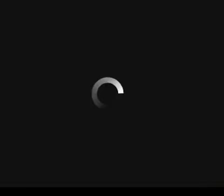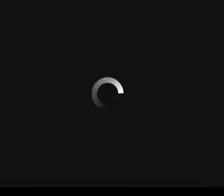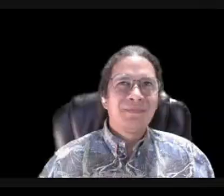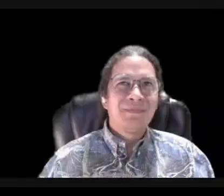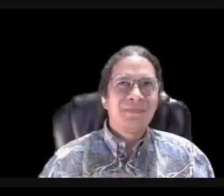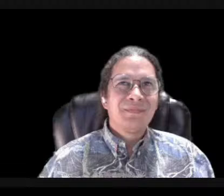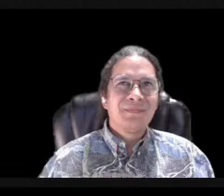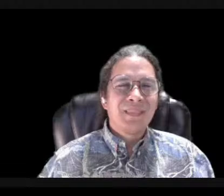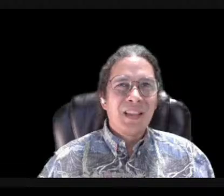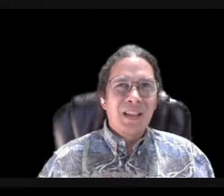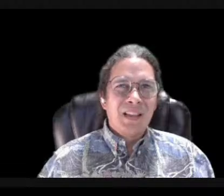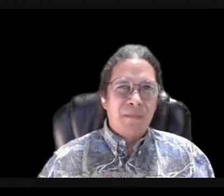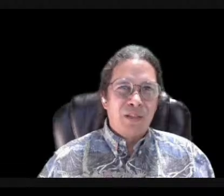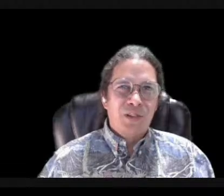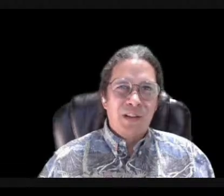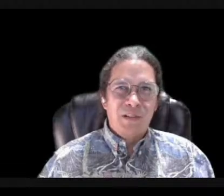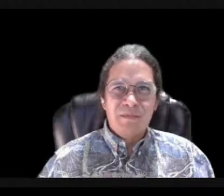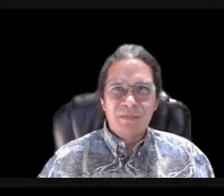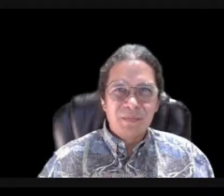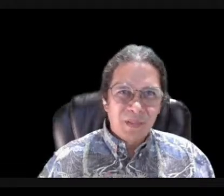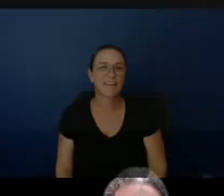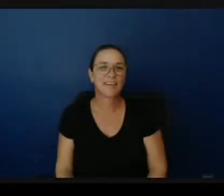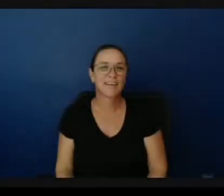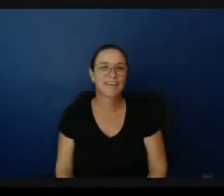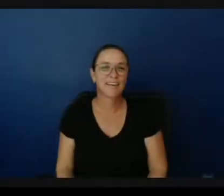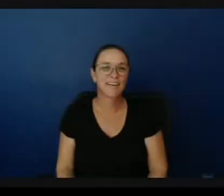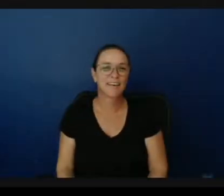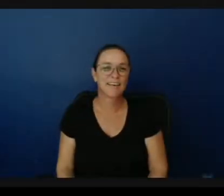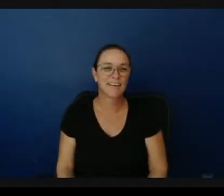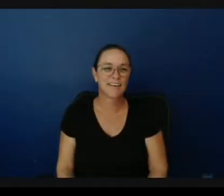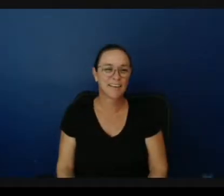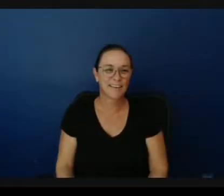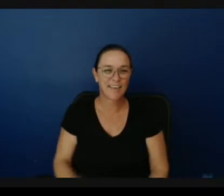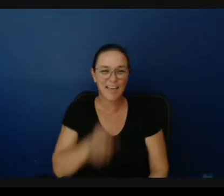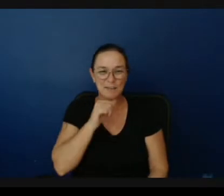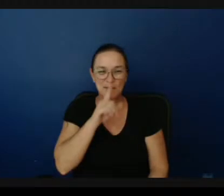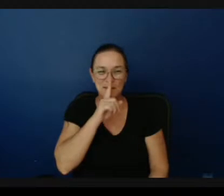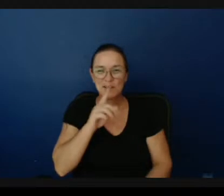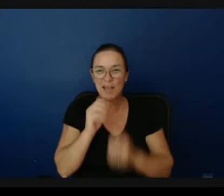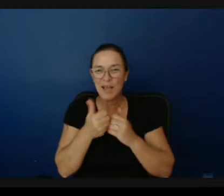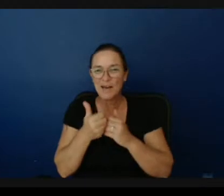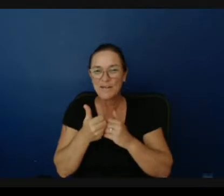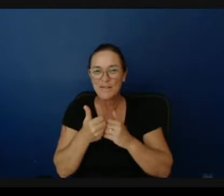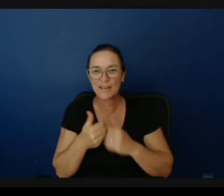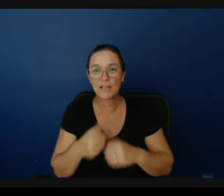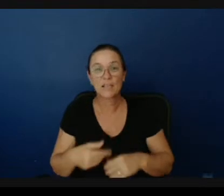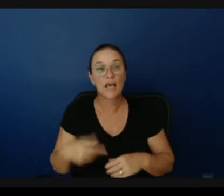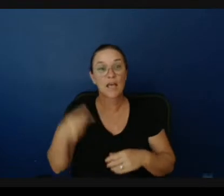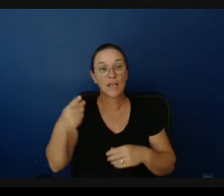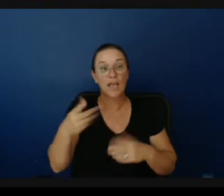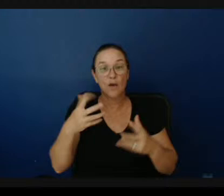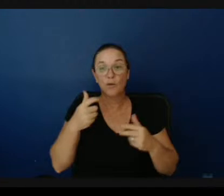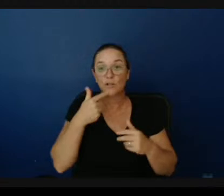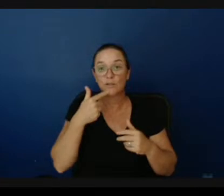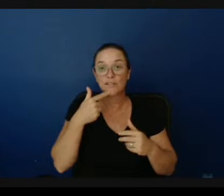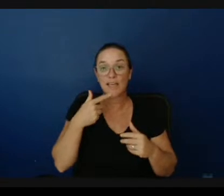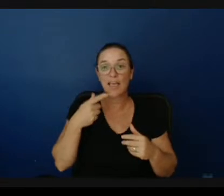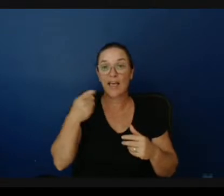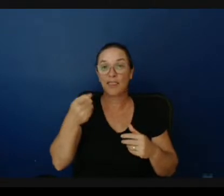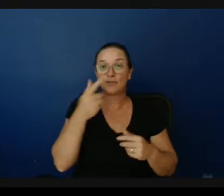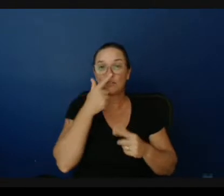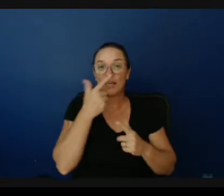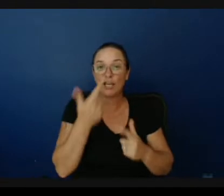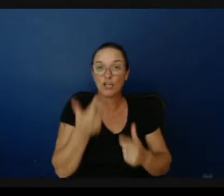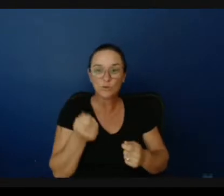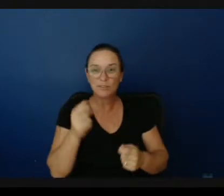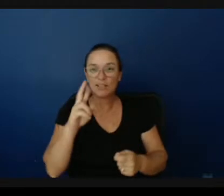All right. I'm not sure how to. Oh. All right. Yeah, I was going to say that's really interesting. The reticulite, something